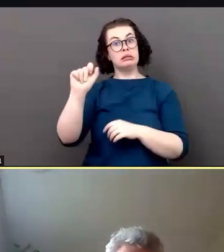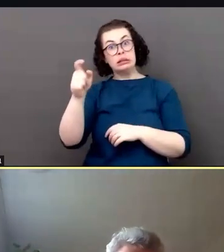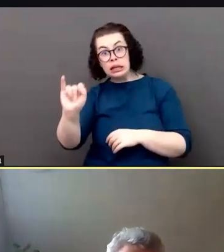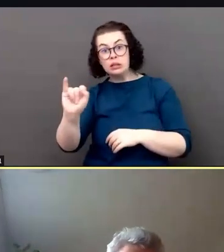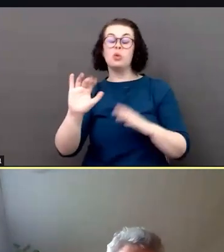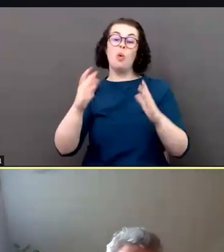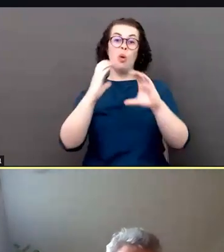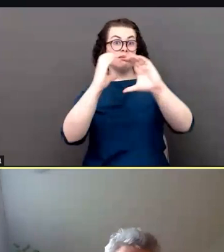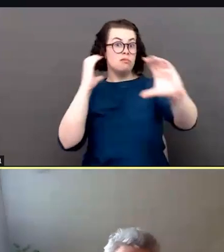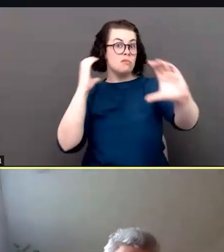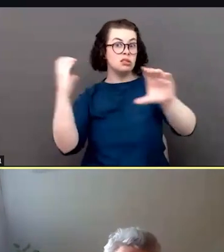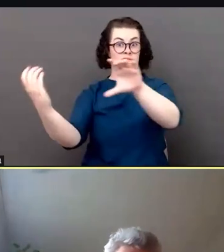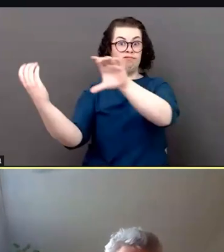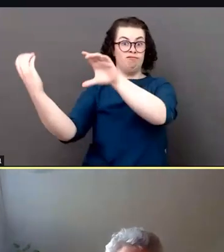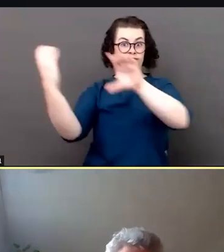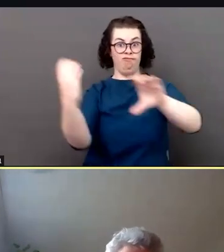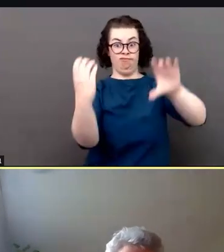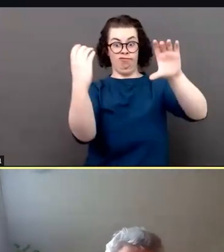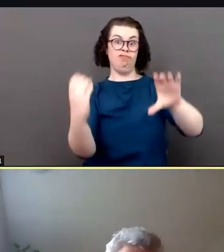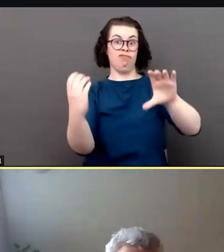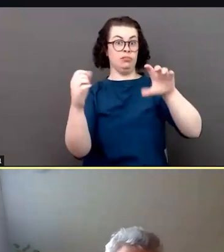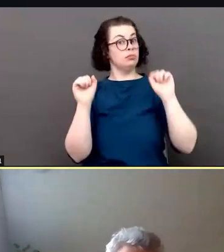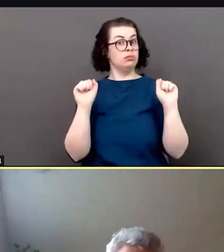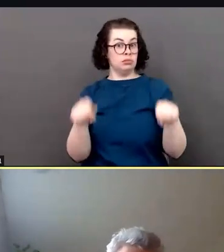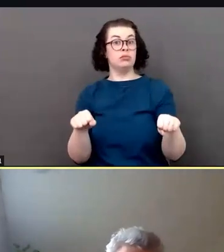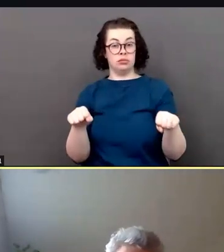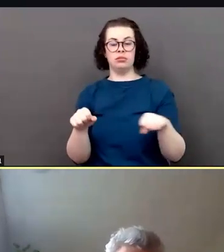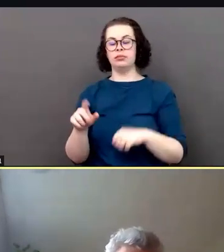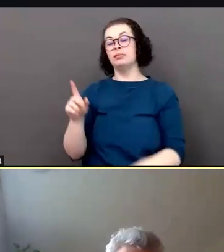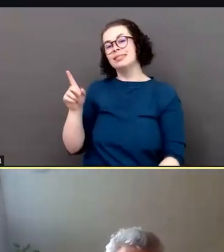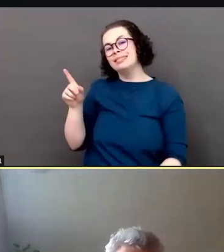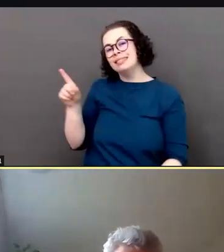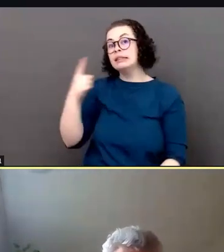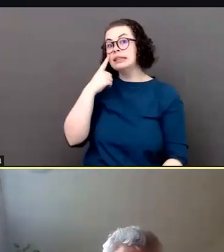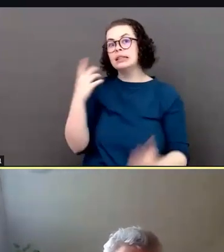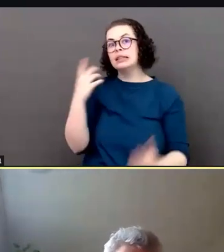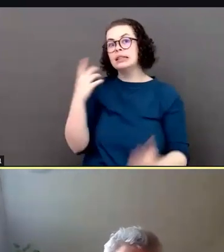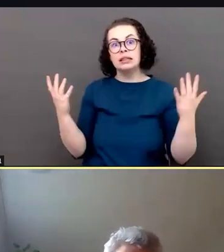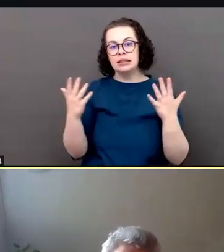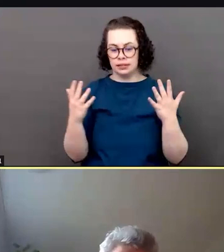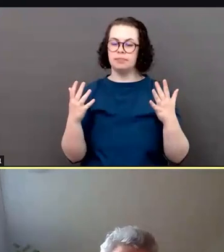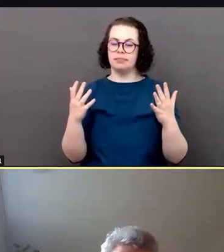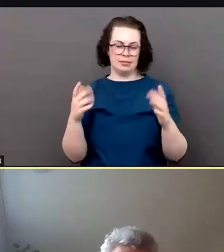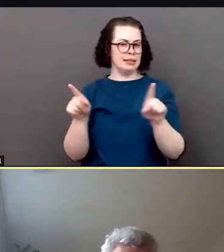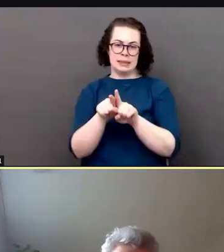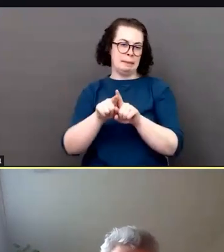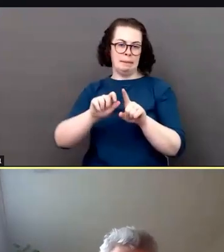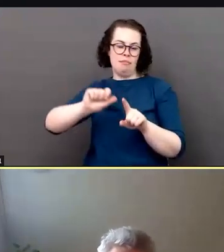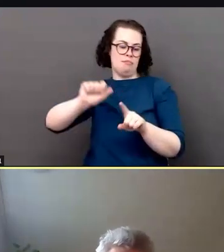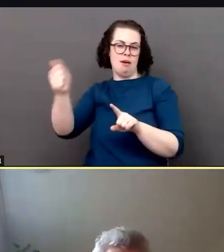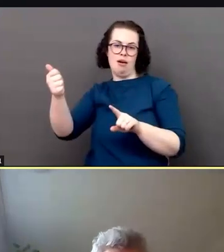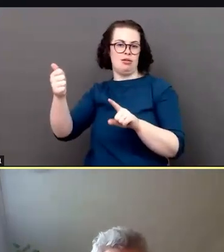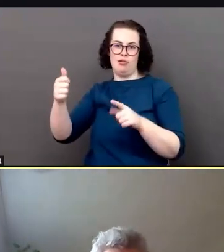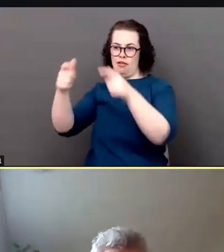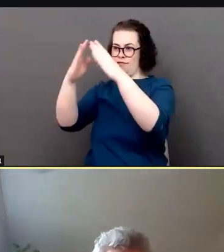also. And with this figure, we've had the same challenge as everywhere else. How do we